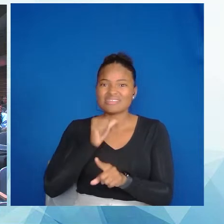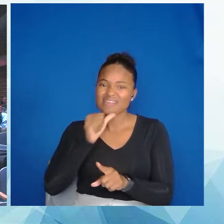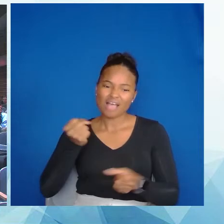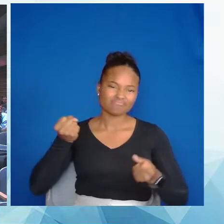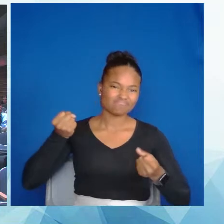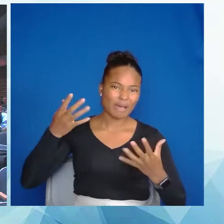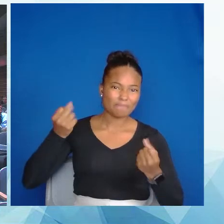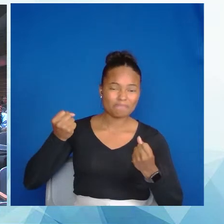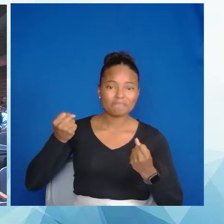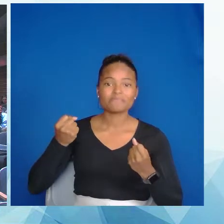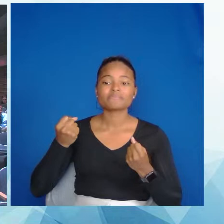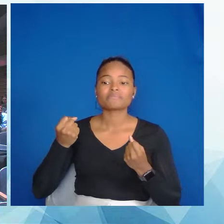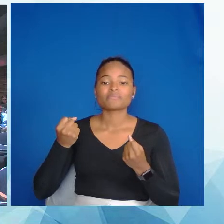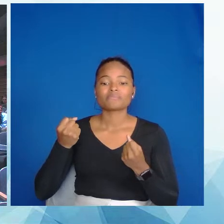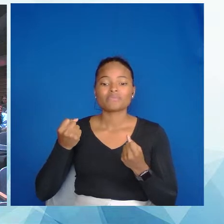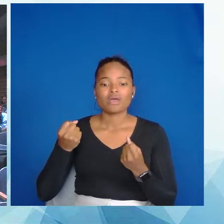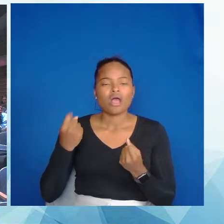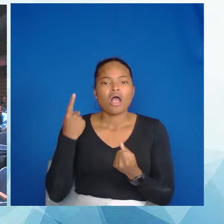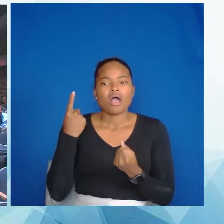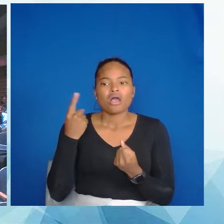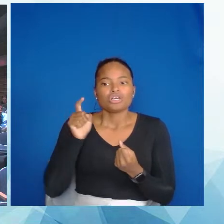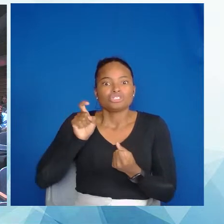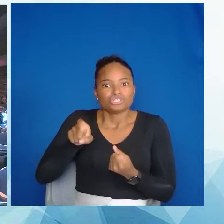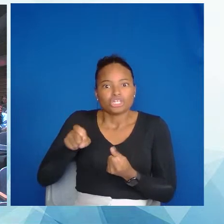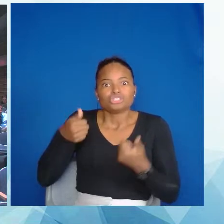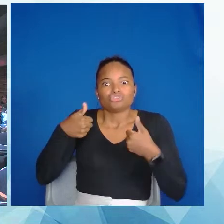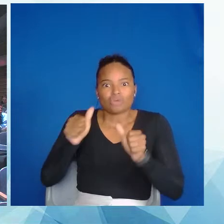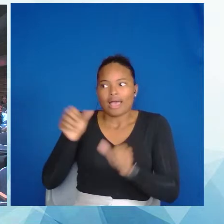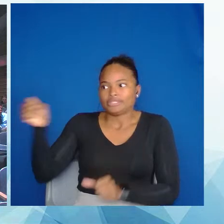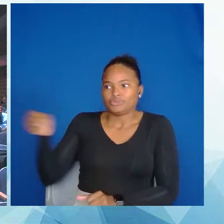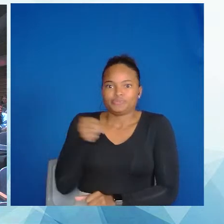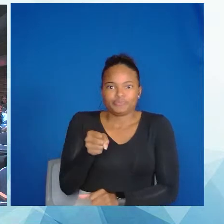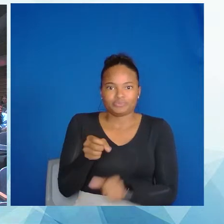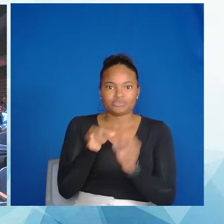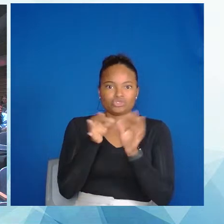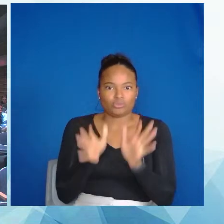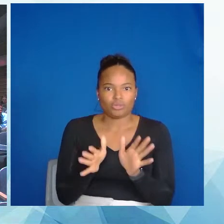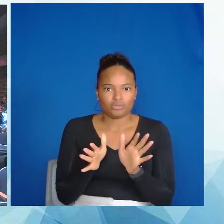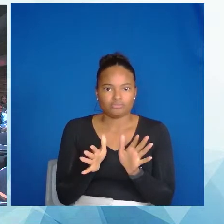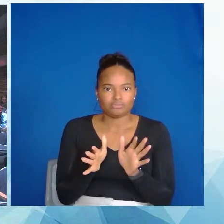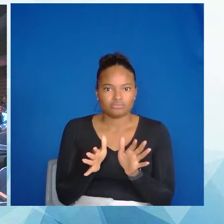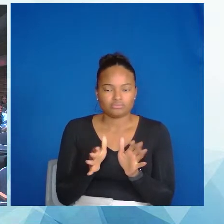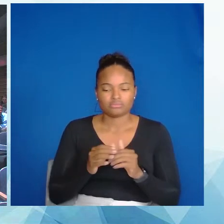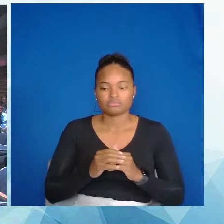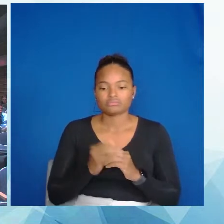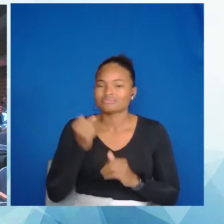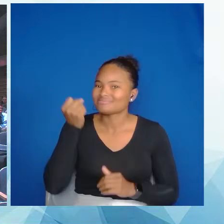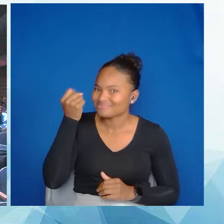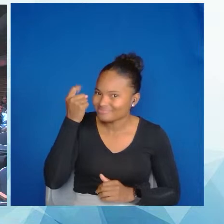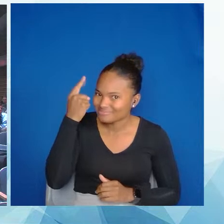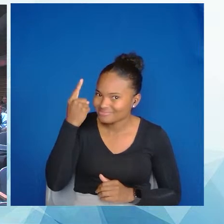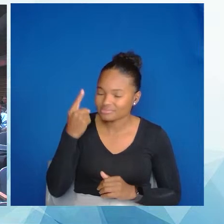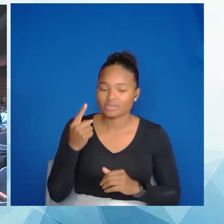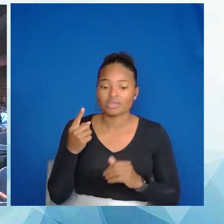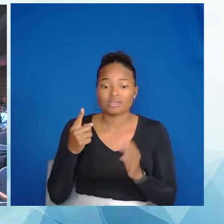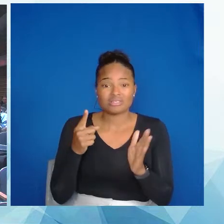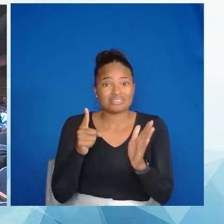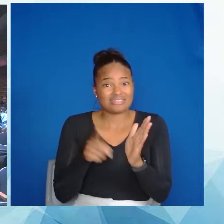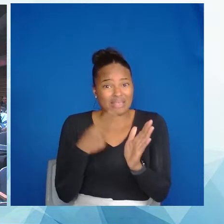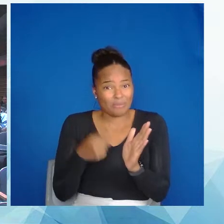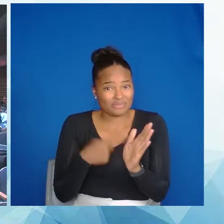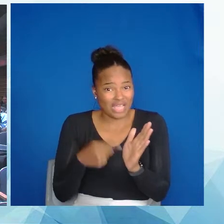should always try to get an interpreter. However, sometimes there may